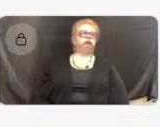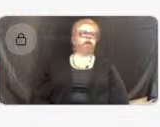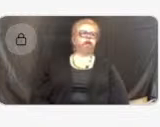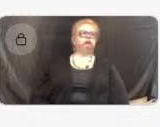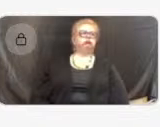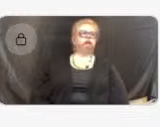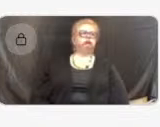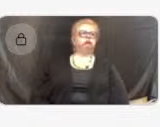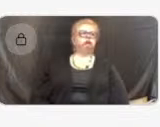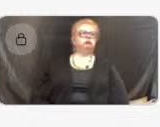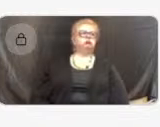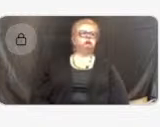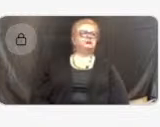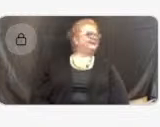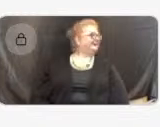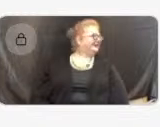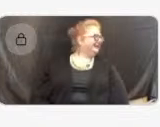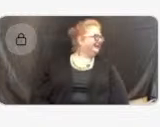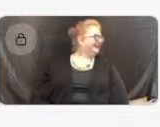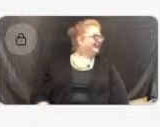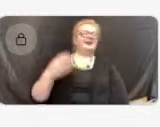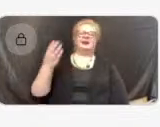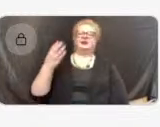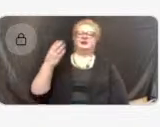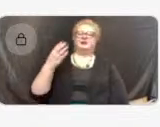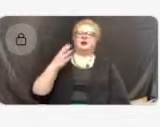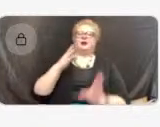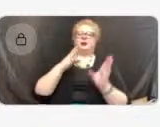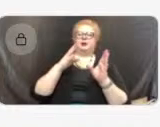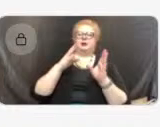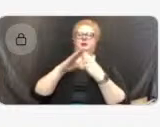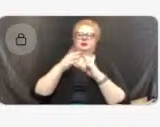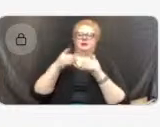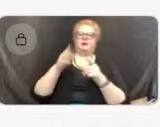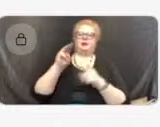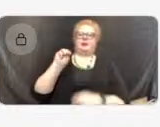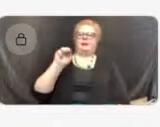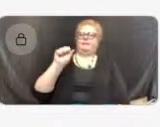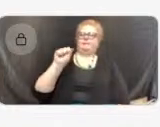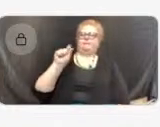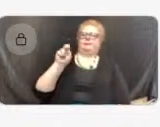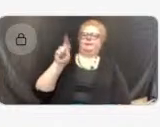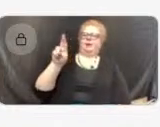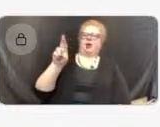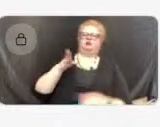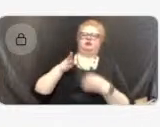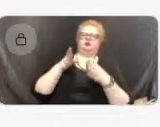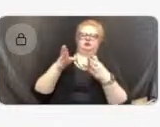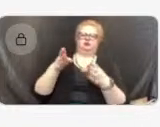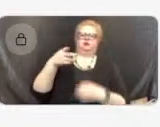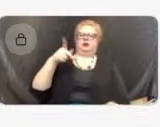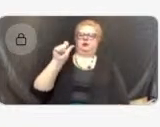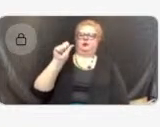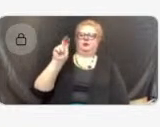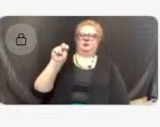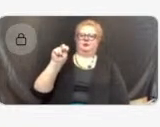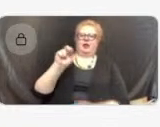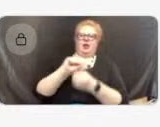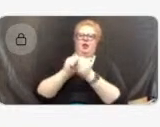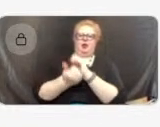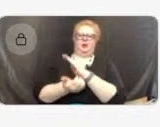Again, Walter Malone from planning staff. This is a master street plan amendment request before